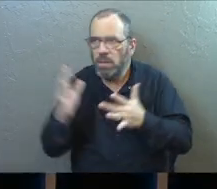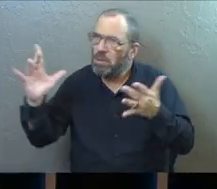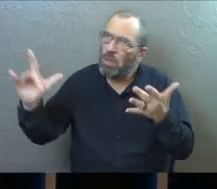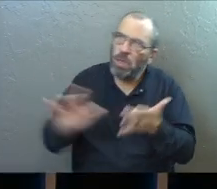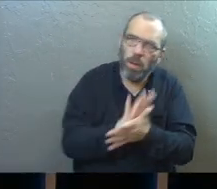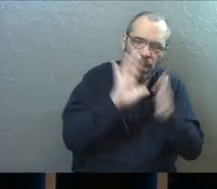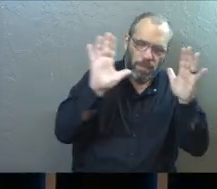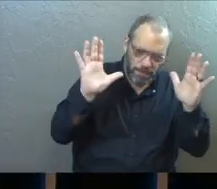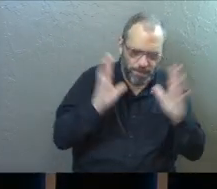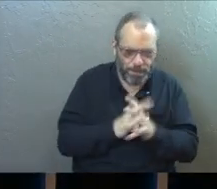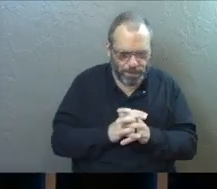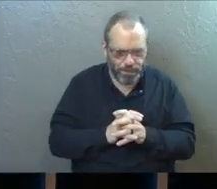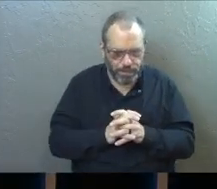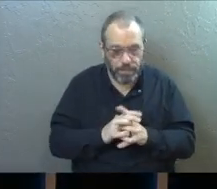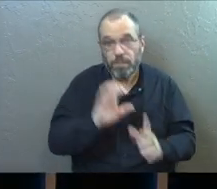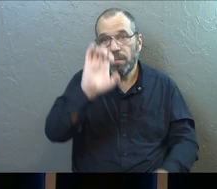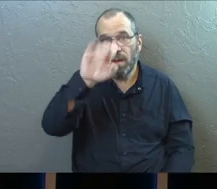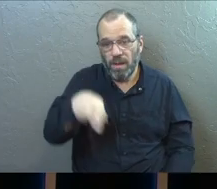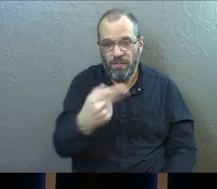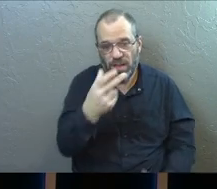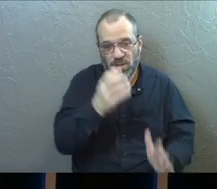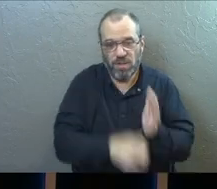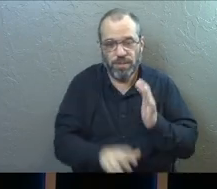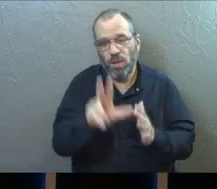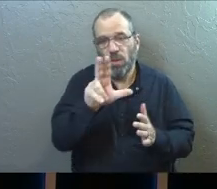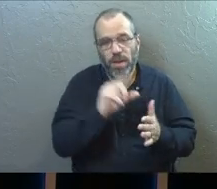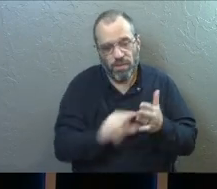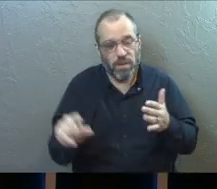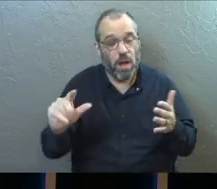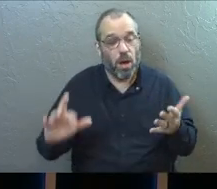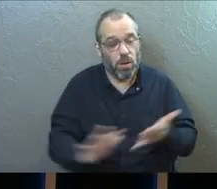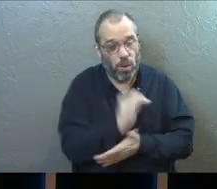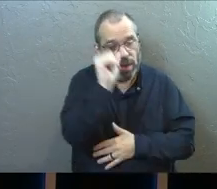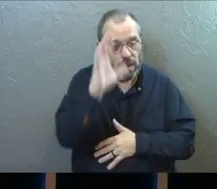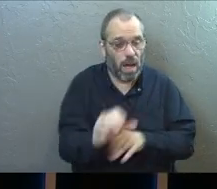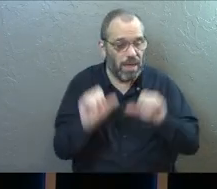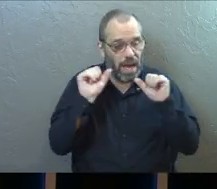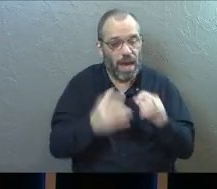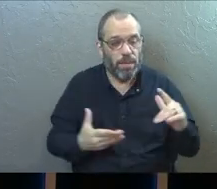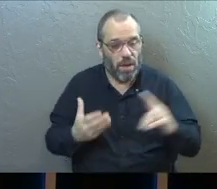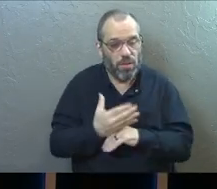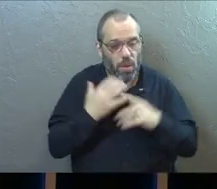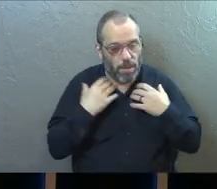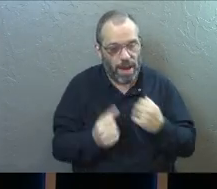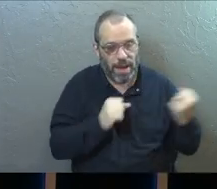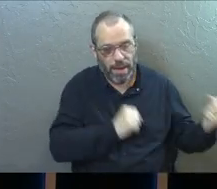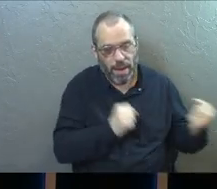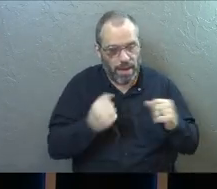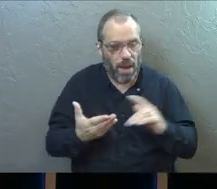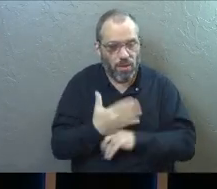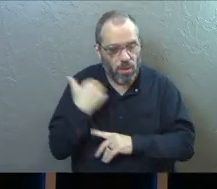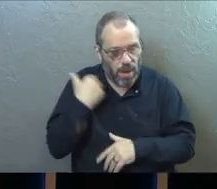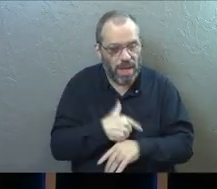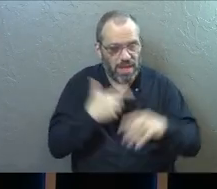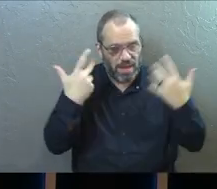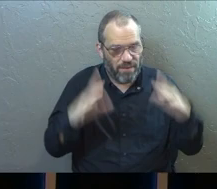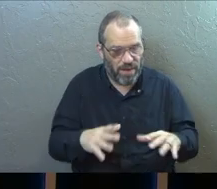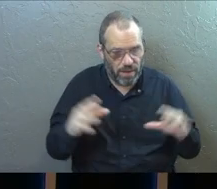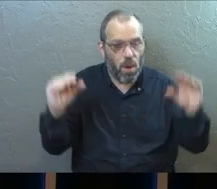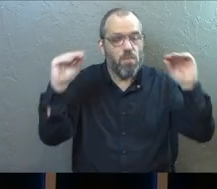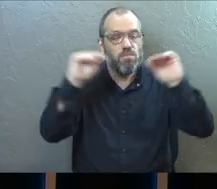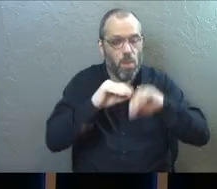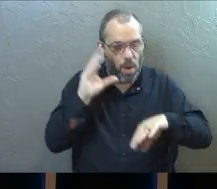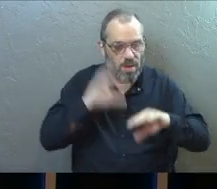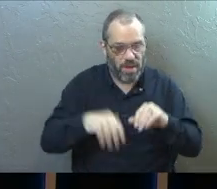glory there. Ephesians 3, 20 through 21 says, now all glory to God who is able through his mighty power at work within us to accomplish infinitely